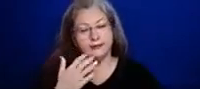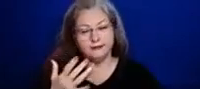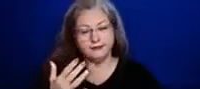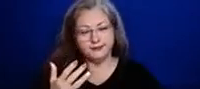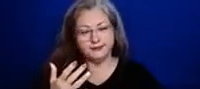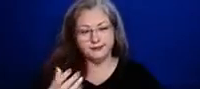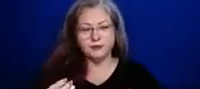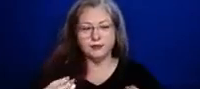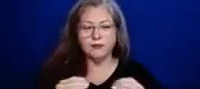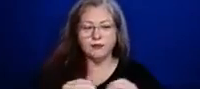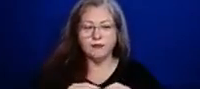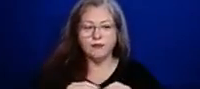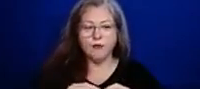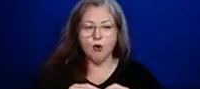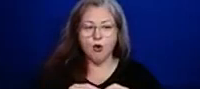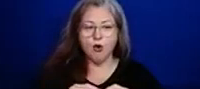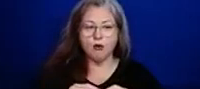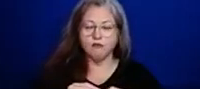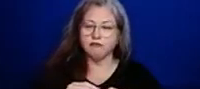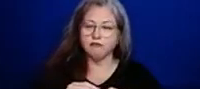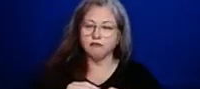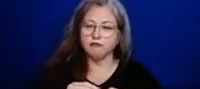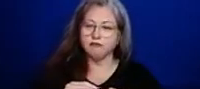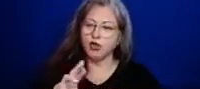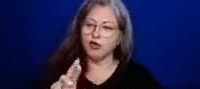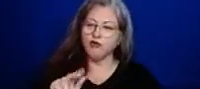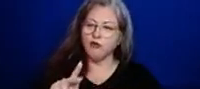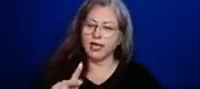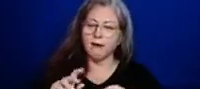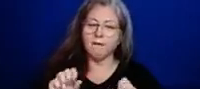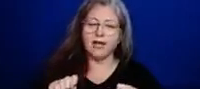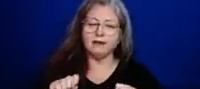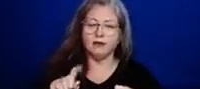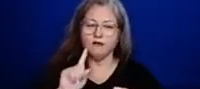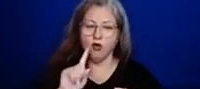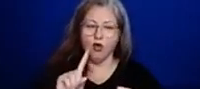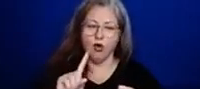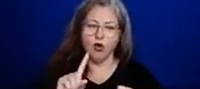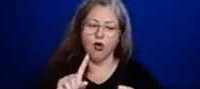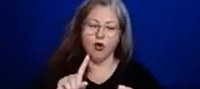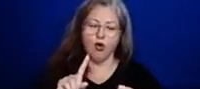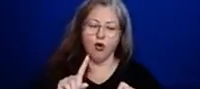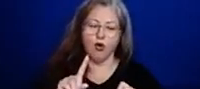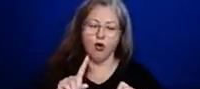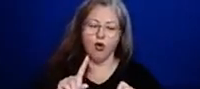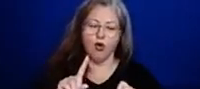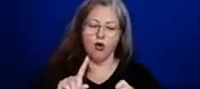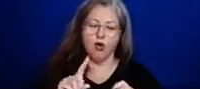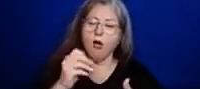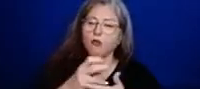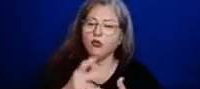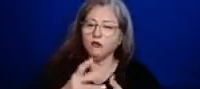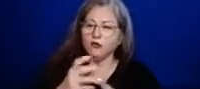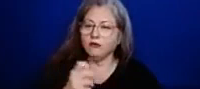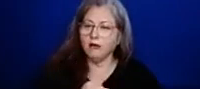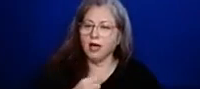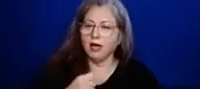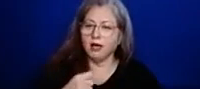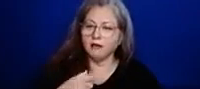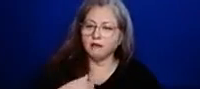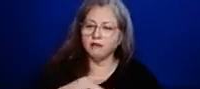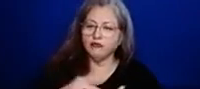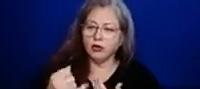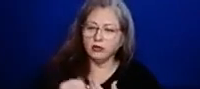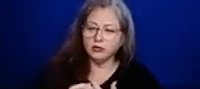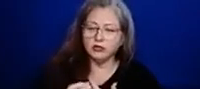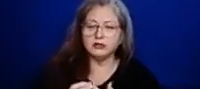much more rank of action on my my programs and projects. And